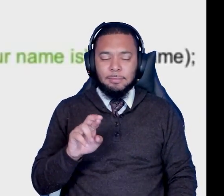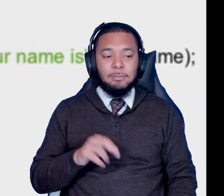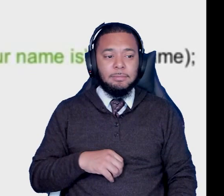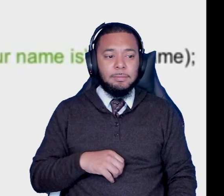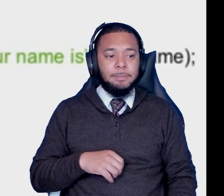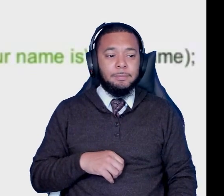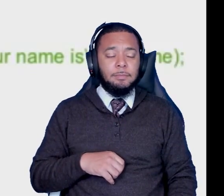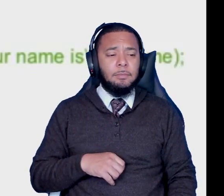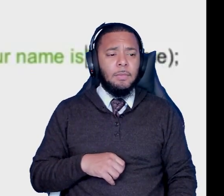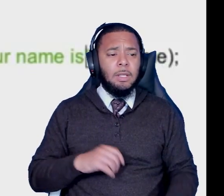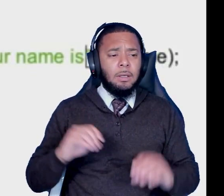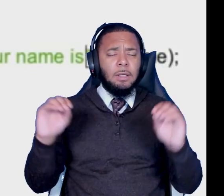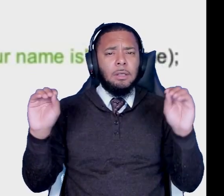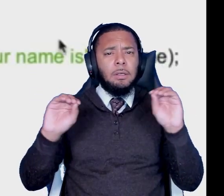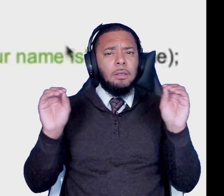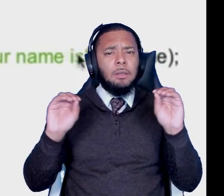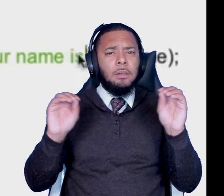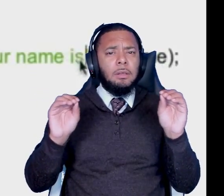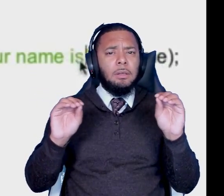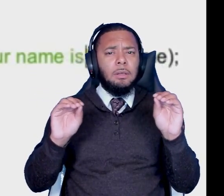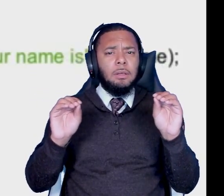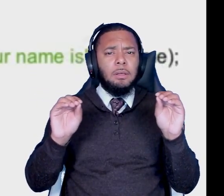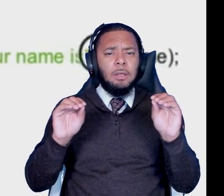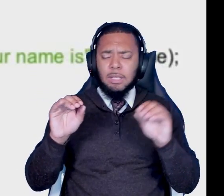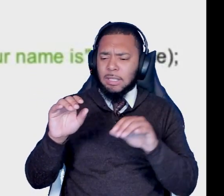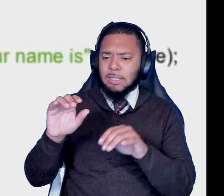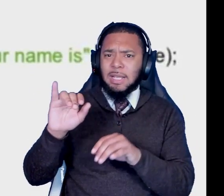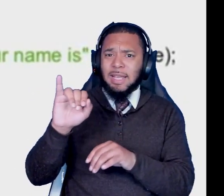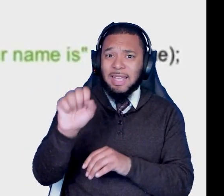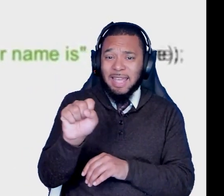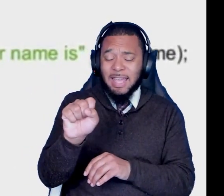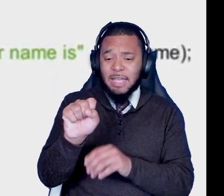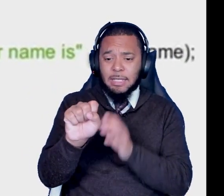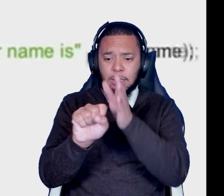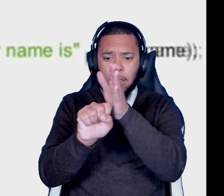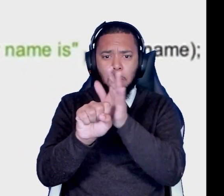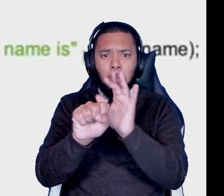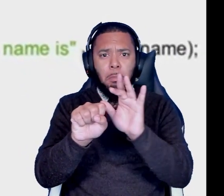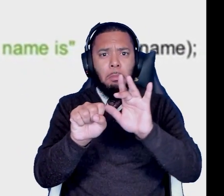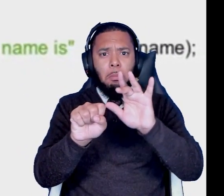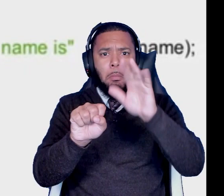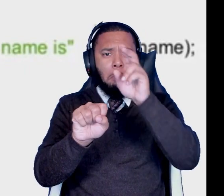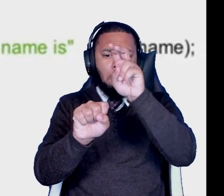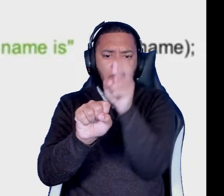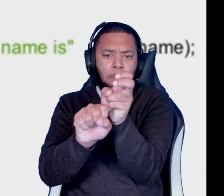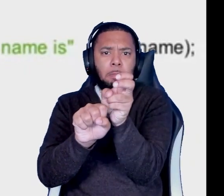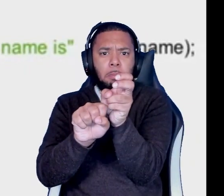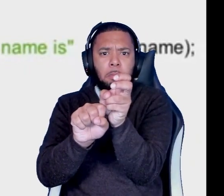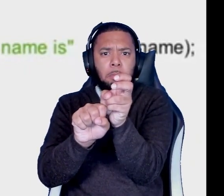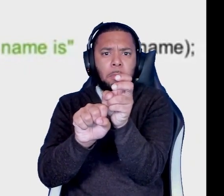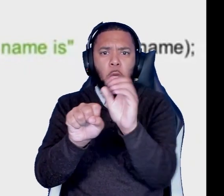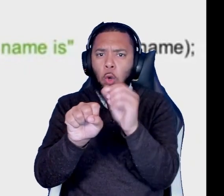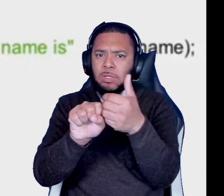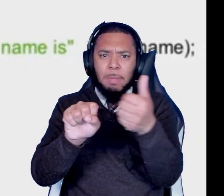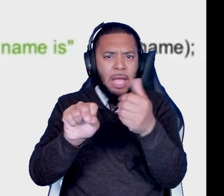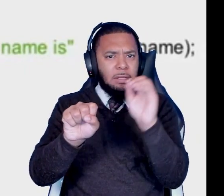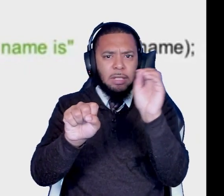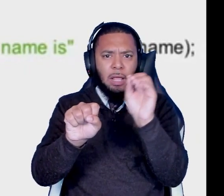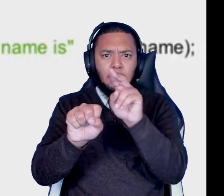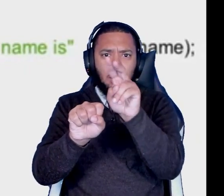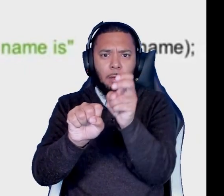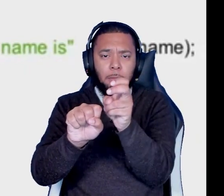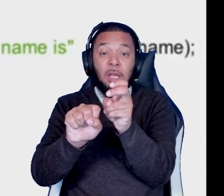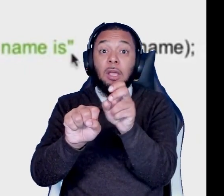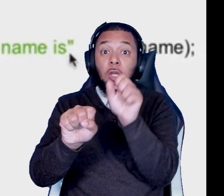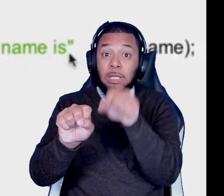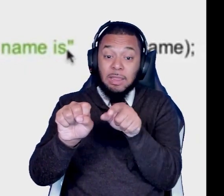If I don't put anything after that word is, like I can put in a whole bunch of spaces before that plus sign and my computer will ignore